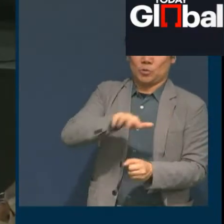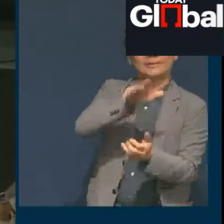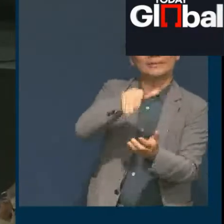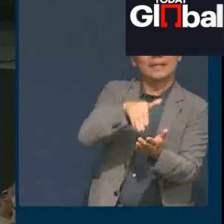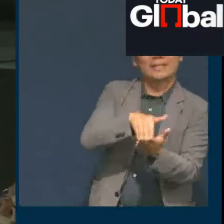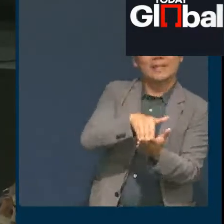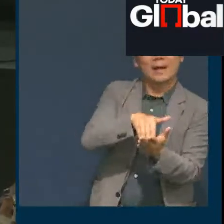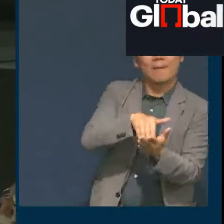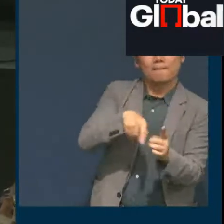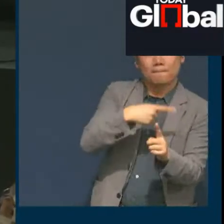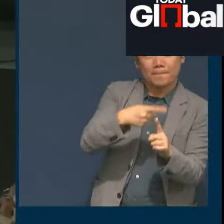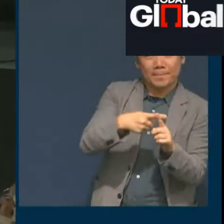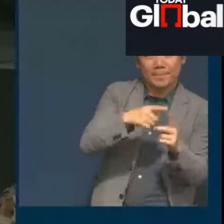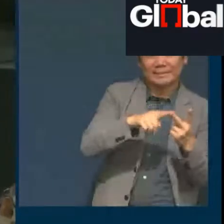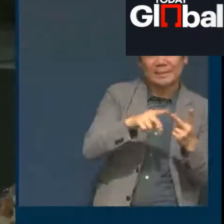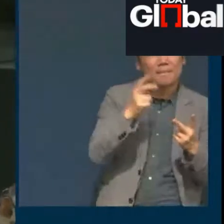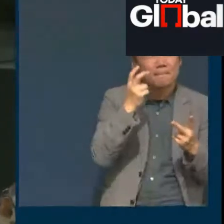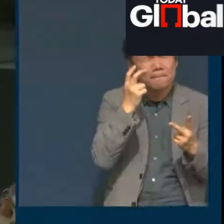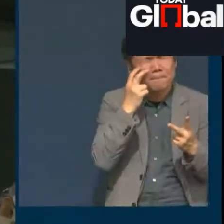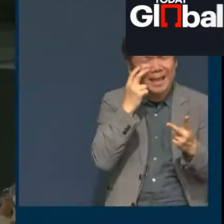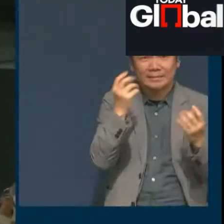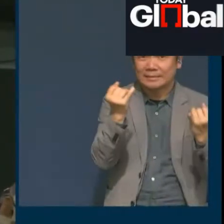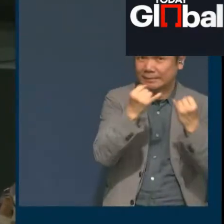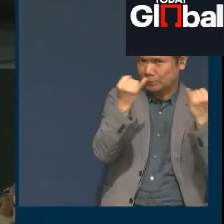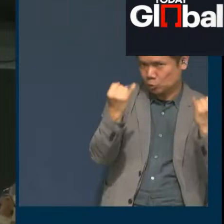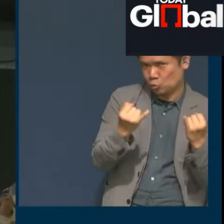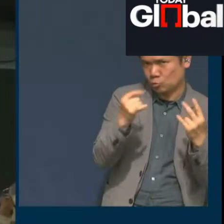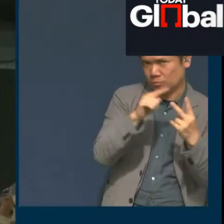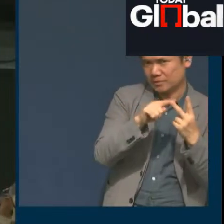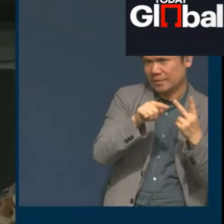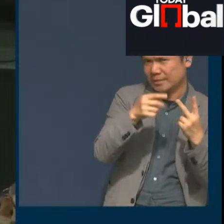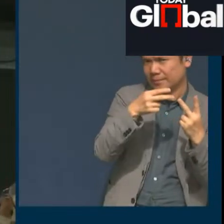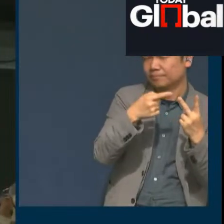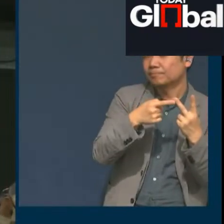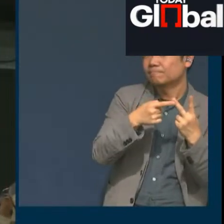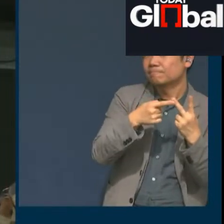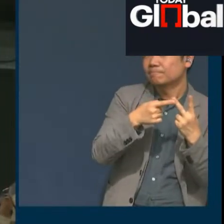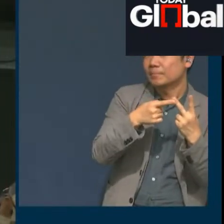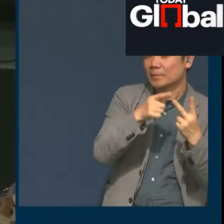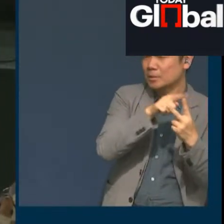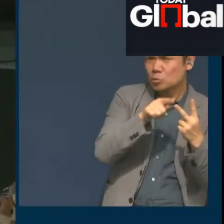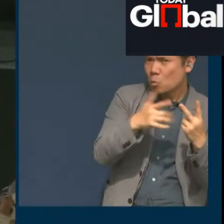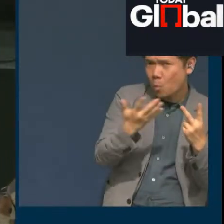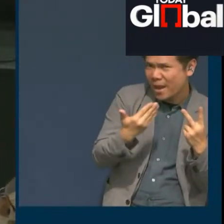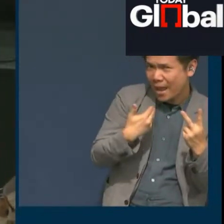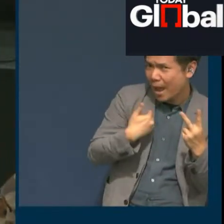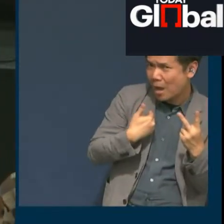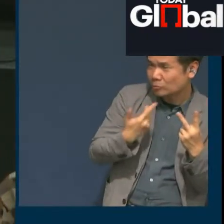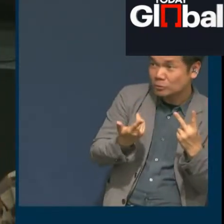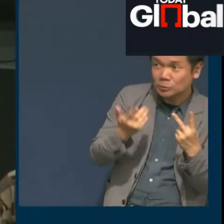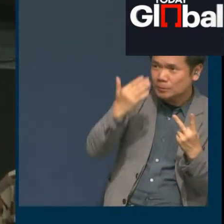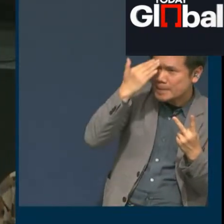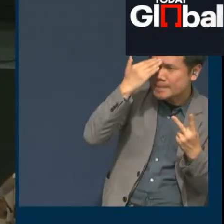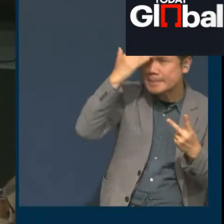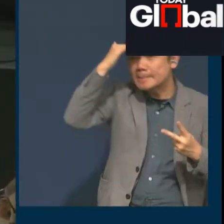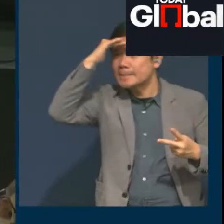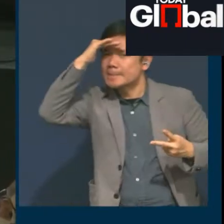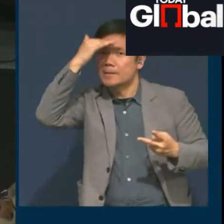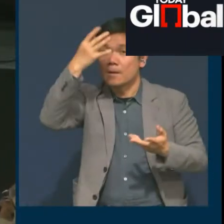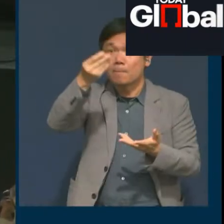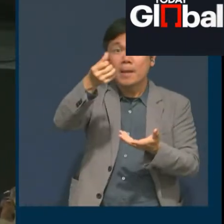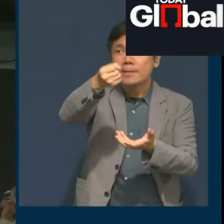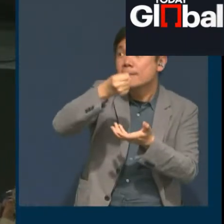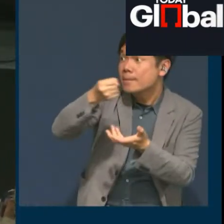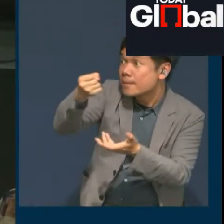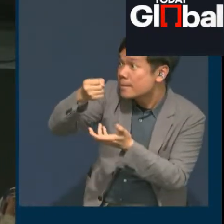ACNUR Institute for the Blind? I'd like to find out what are the criteria that were adopted to choose donors and sponsors, and how do